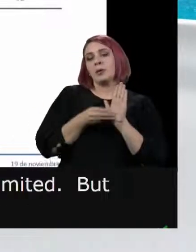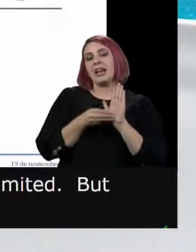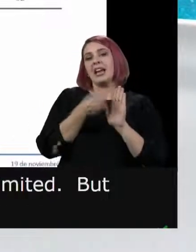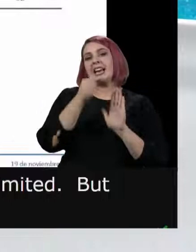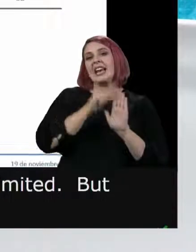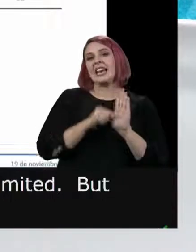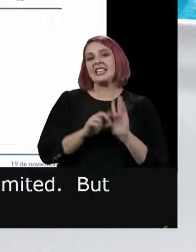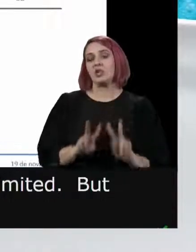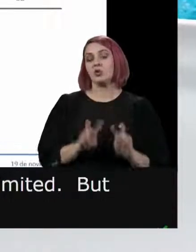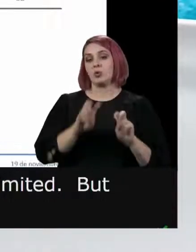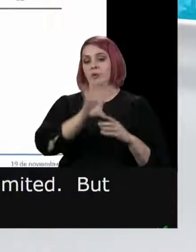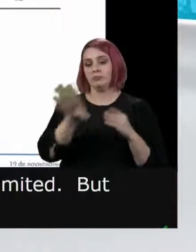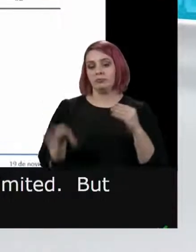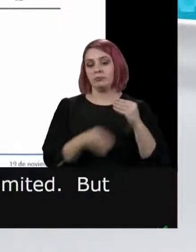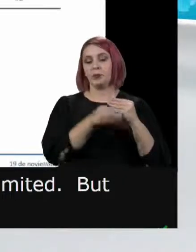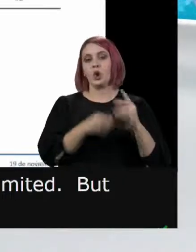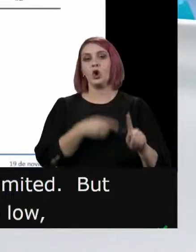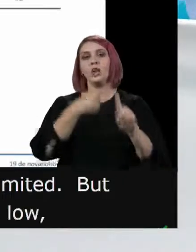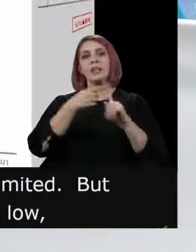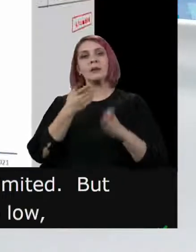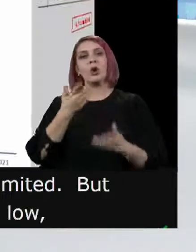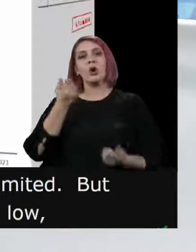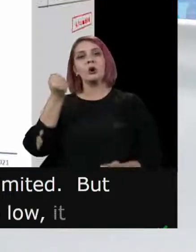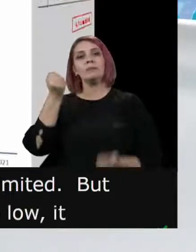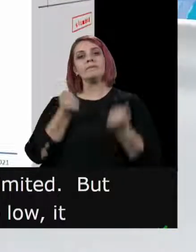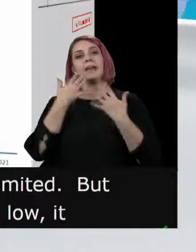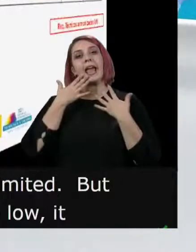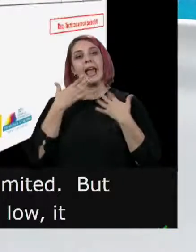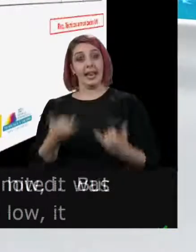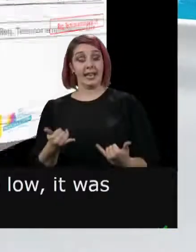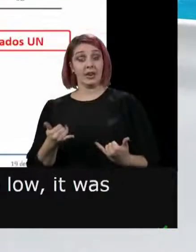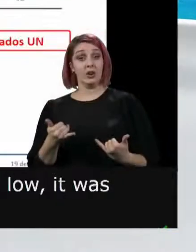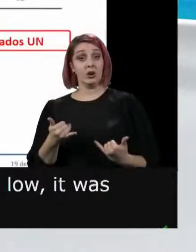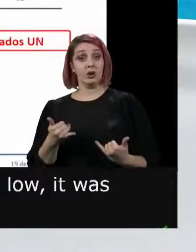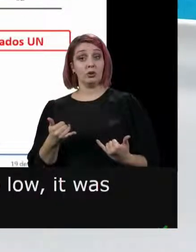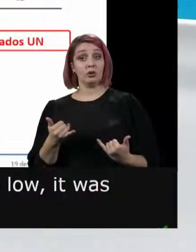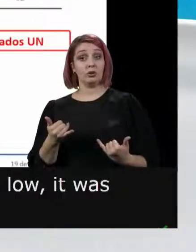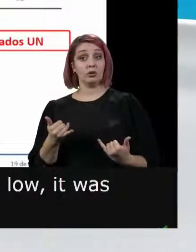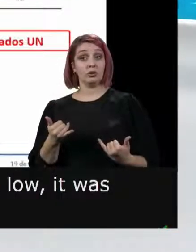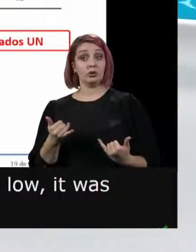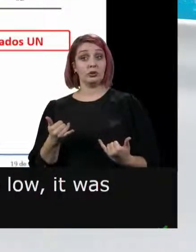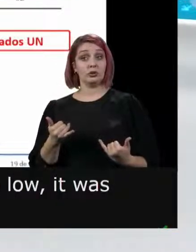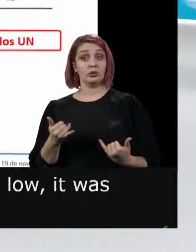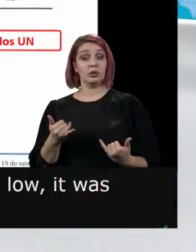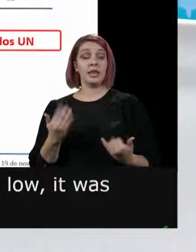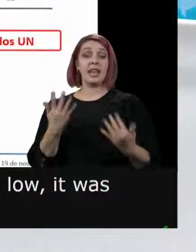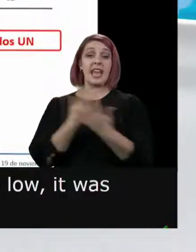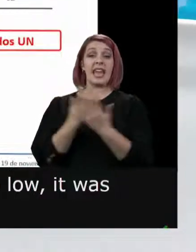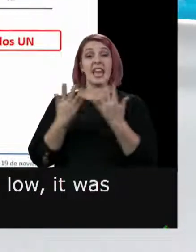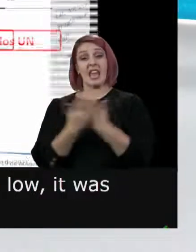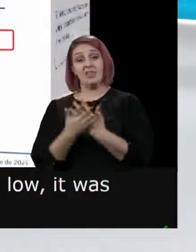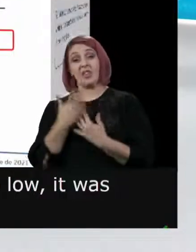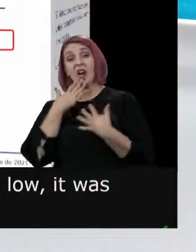certification legislation new requirements for electrical vehicles